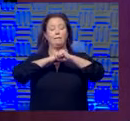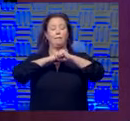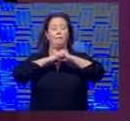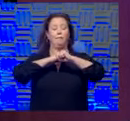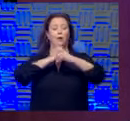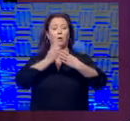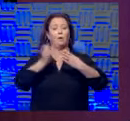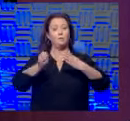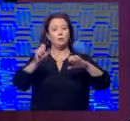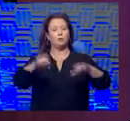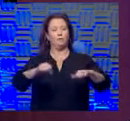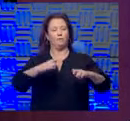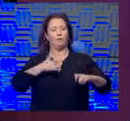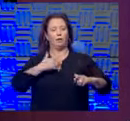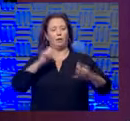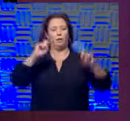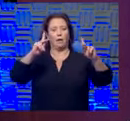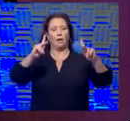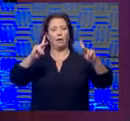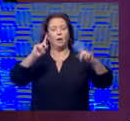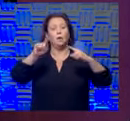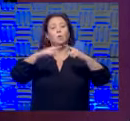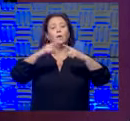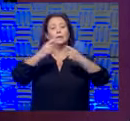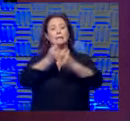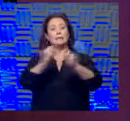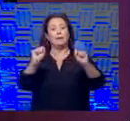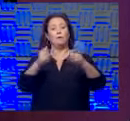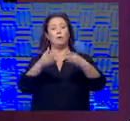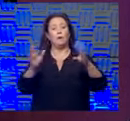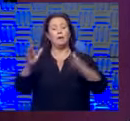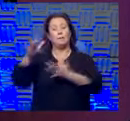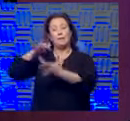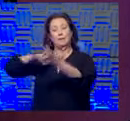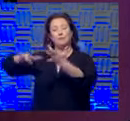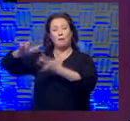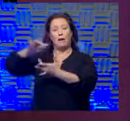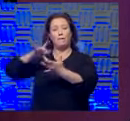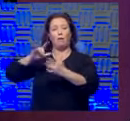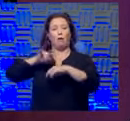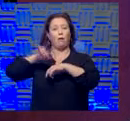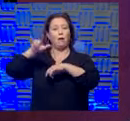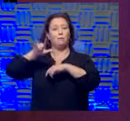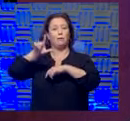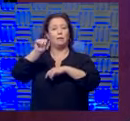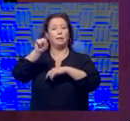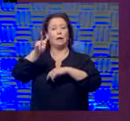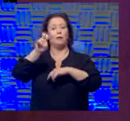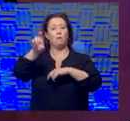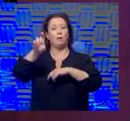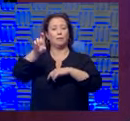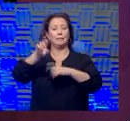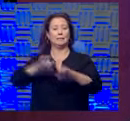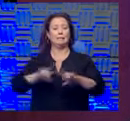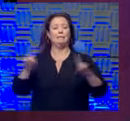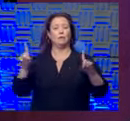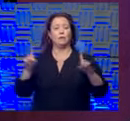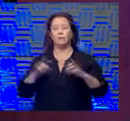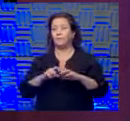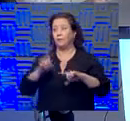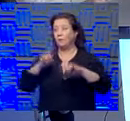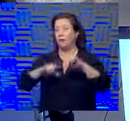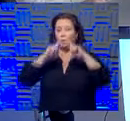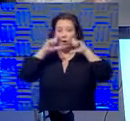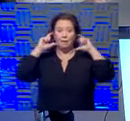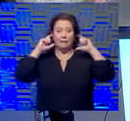place, feel okay about that once it's safe to open. I think the travel one on airplanes, layovers is a different one. And you can't wear a mask